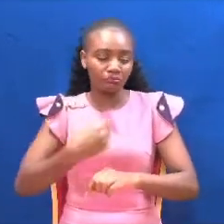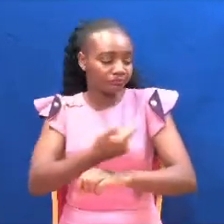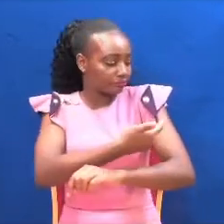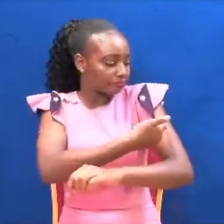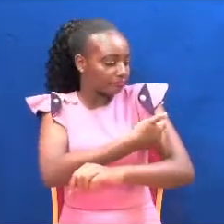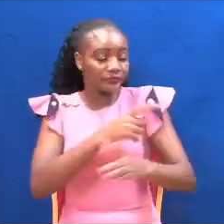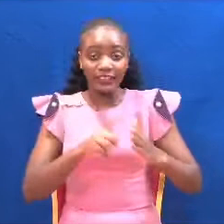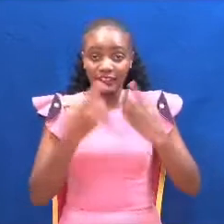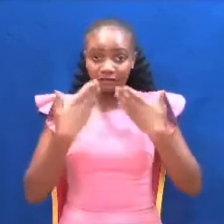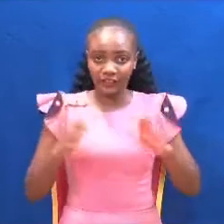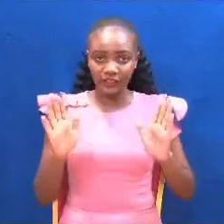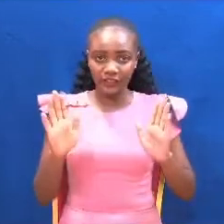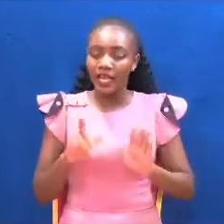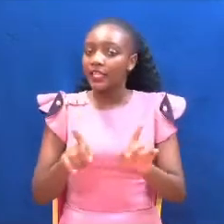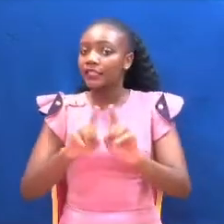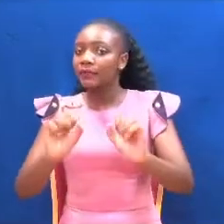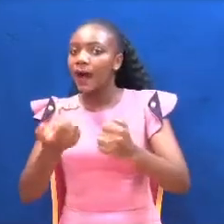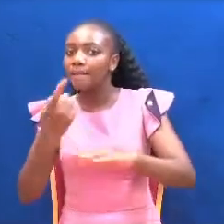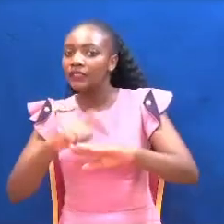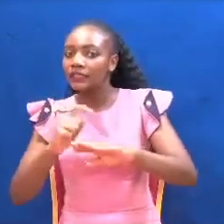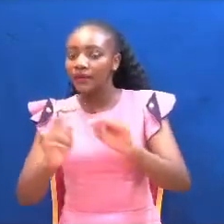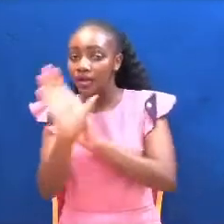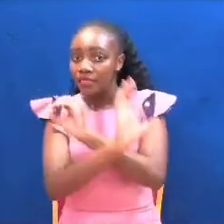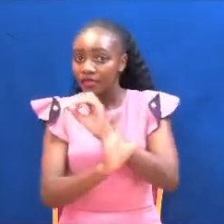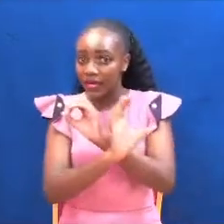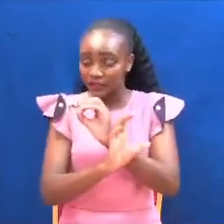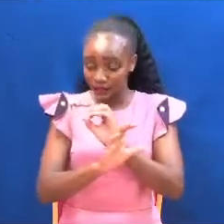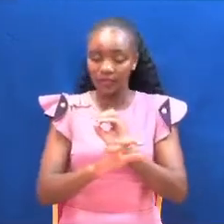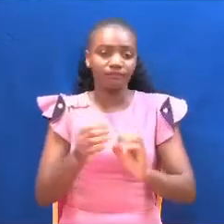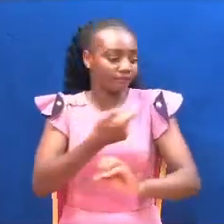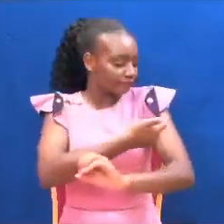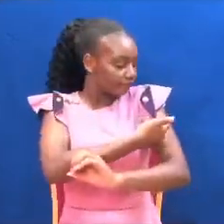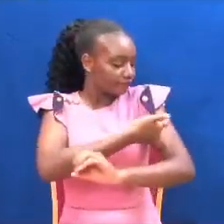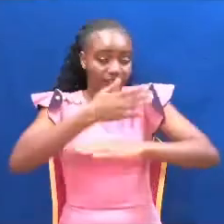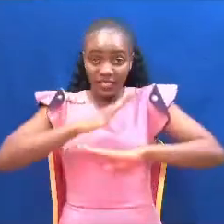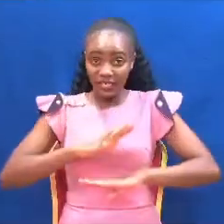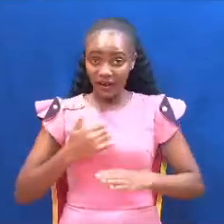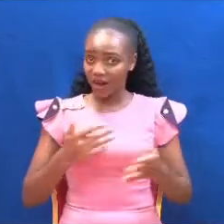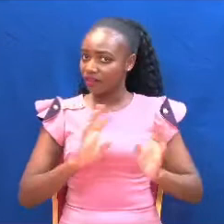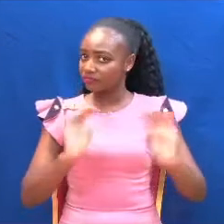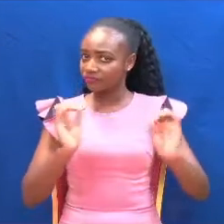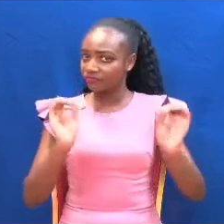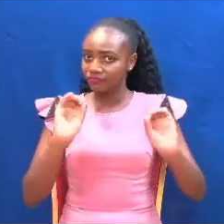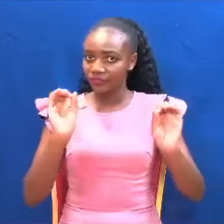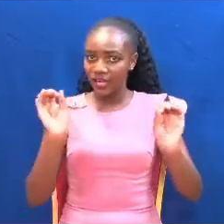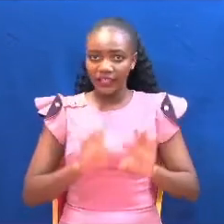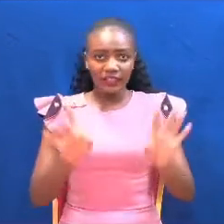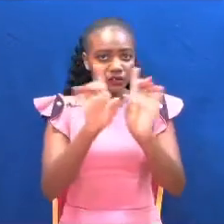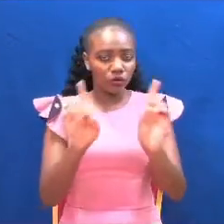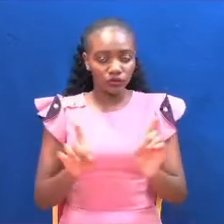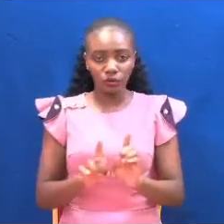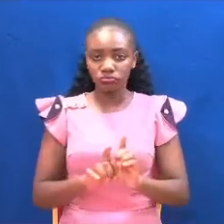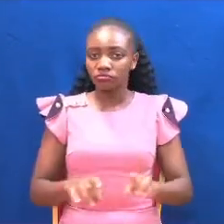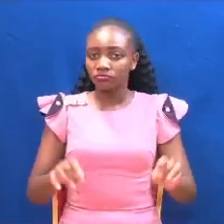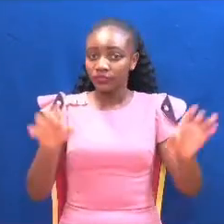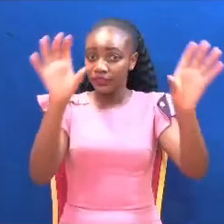vaccine deployment plan. This comes at a time when the country is facing shortages of COVID-19 doses. However, the head